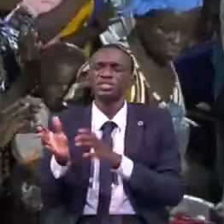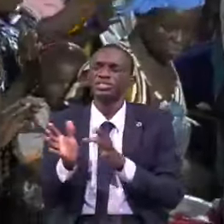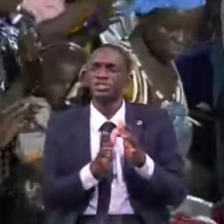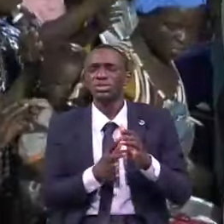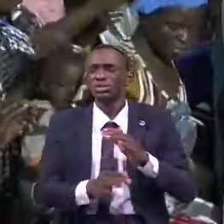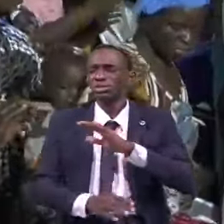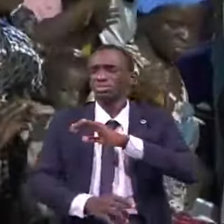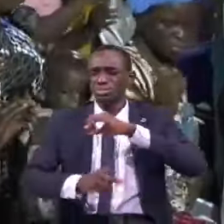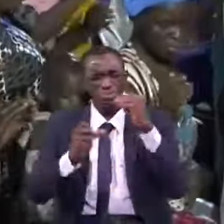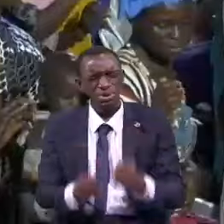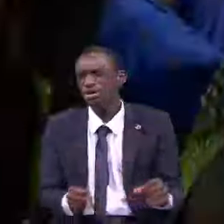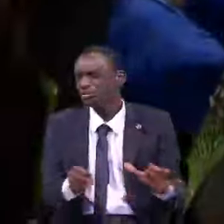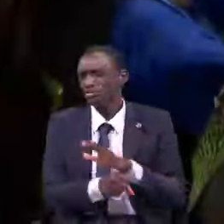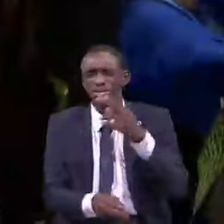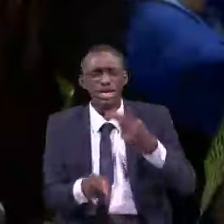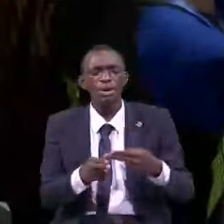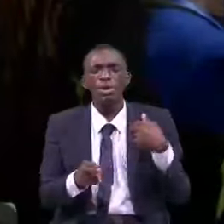mighty name we pray.